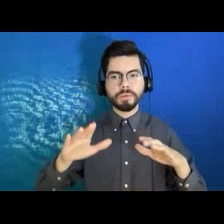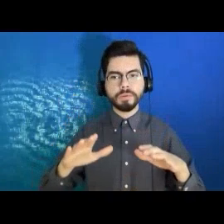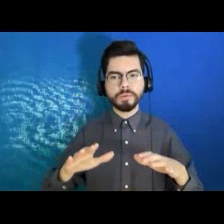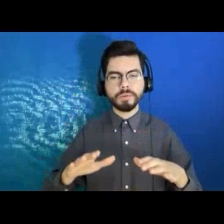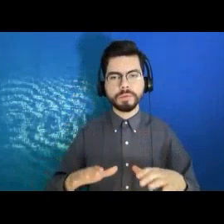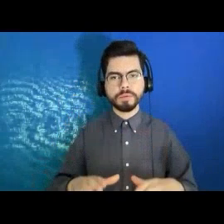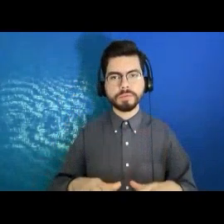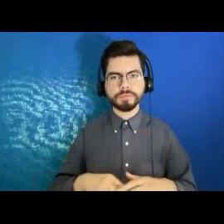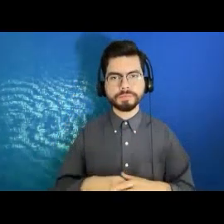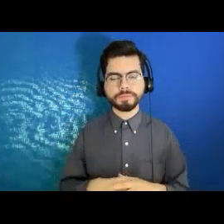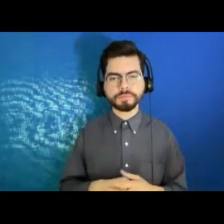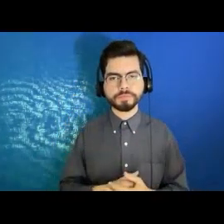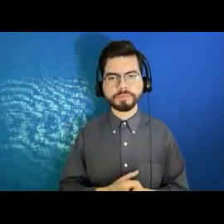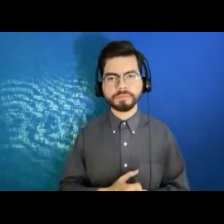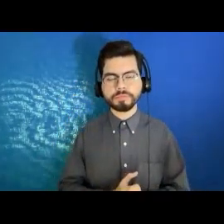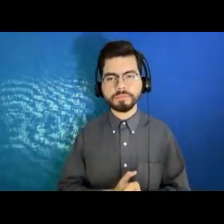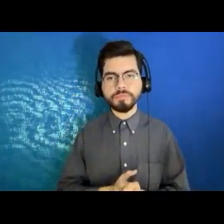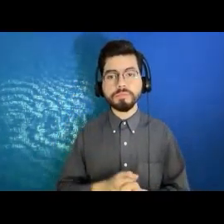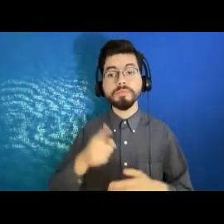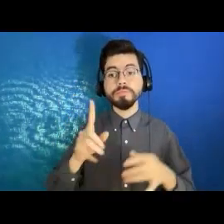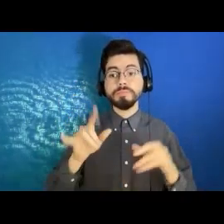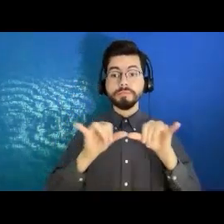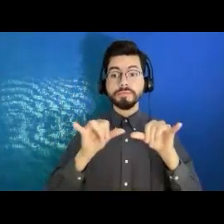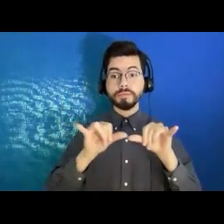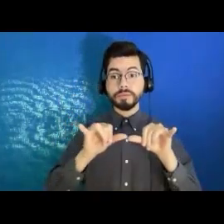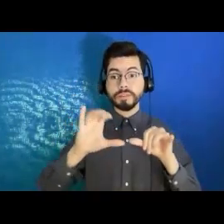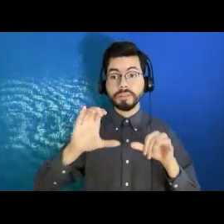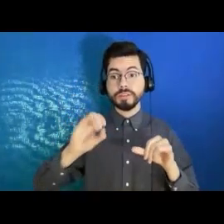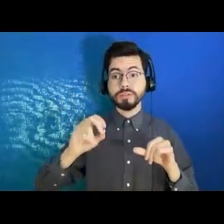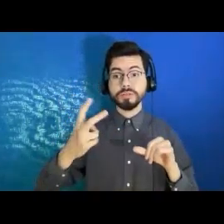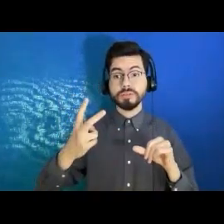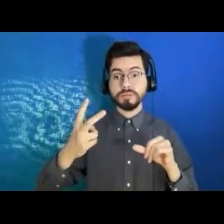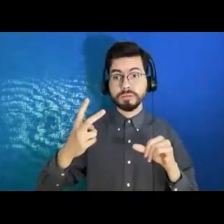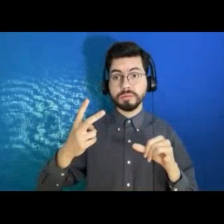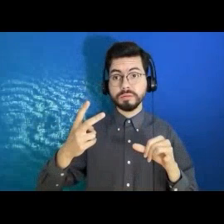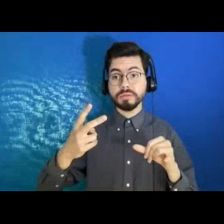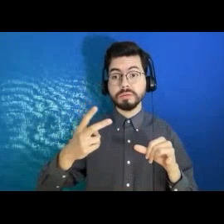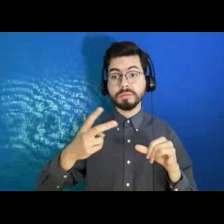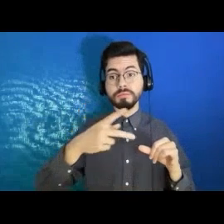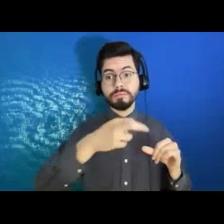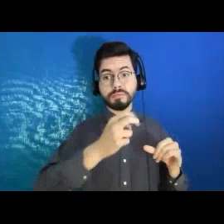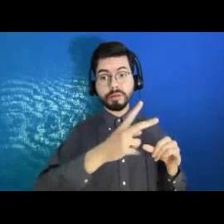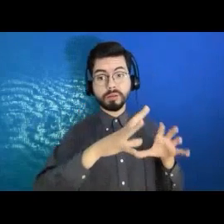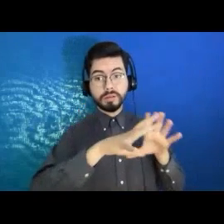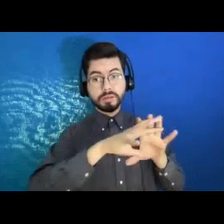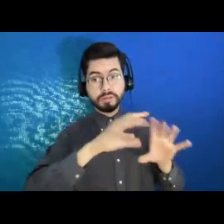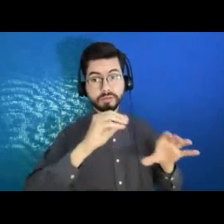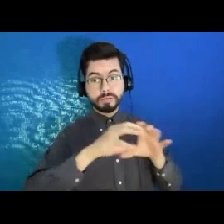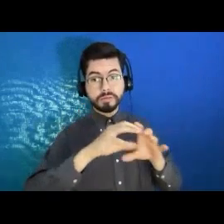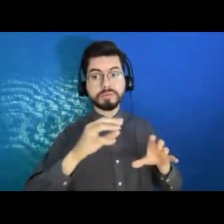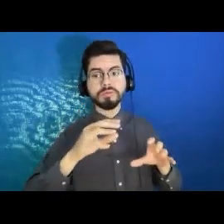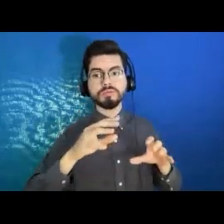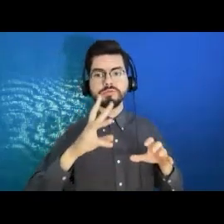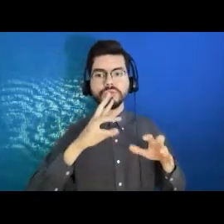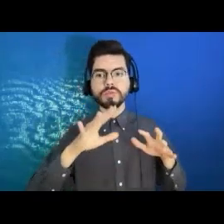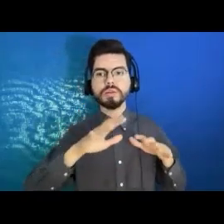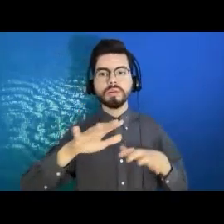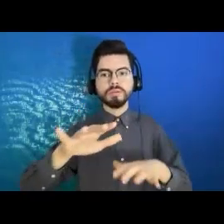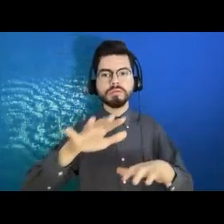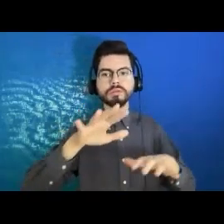This is measuring the amount of CO2 that's being carried out of the park through those rivers.